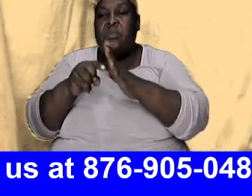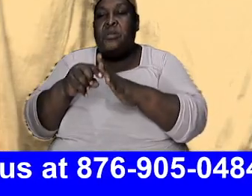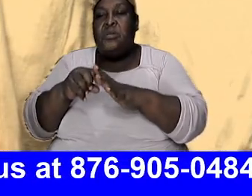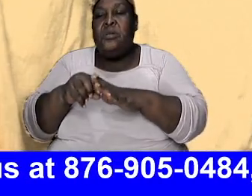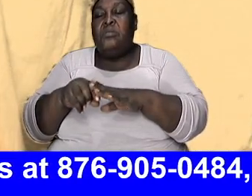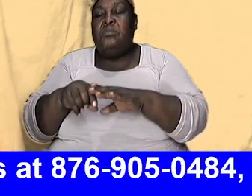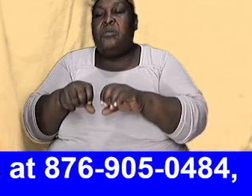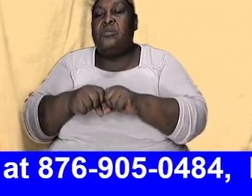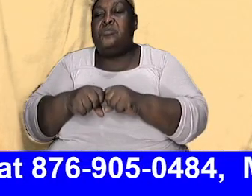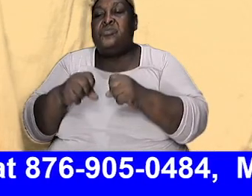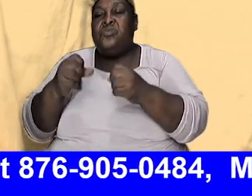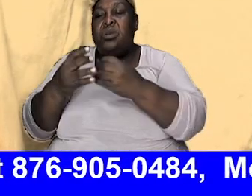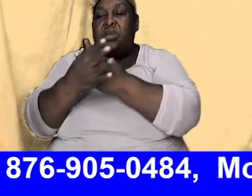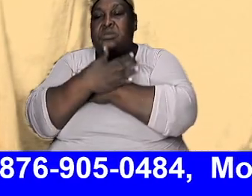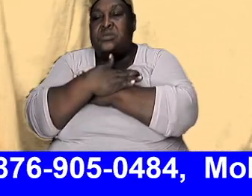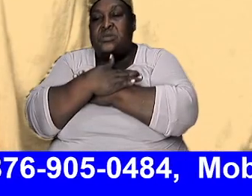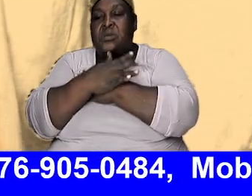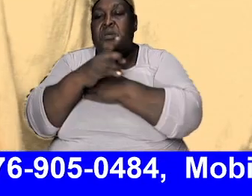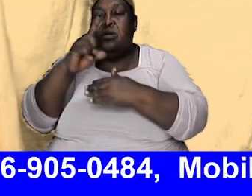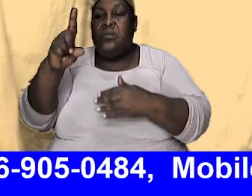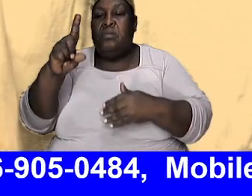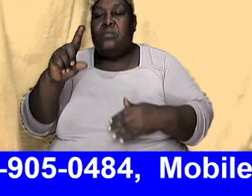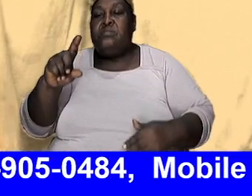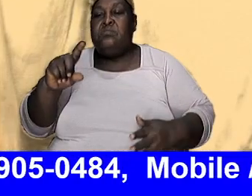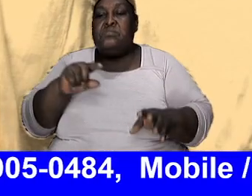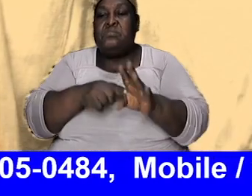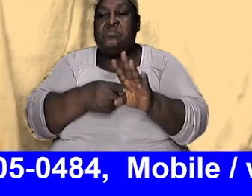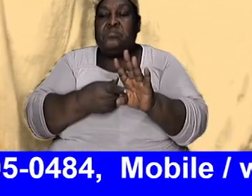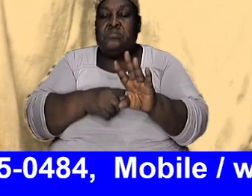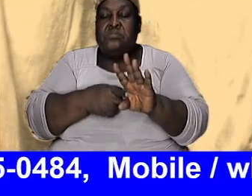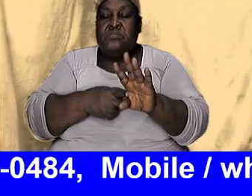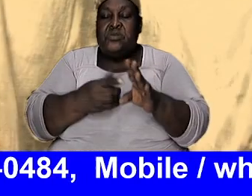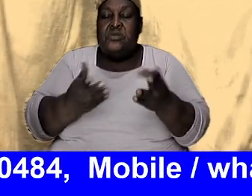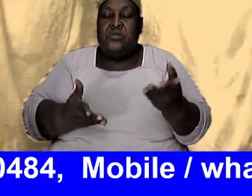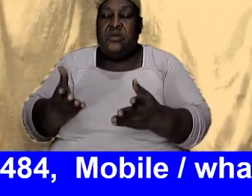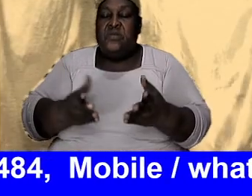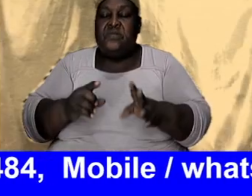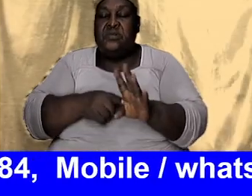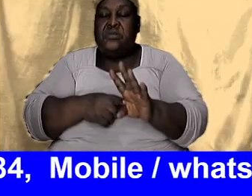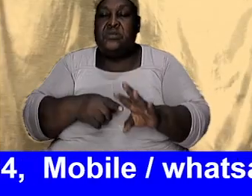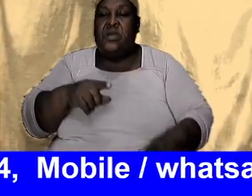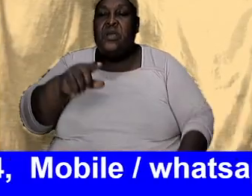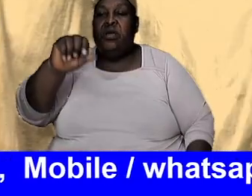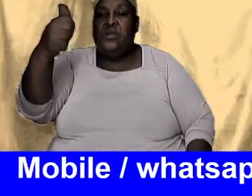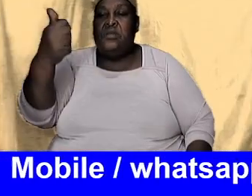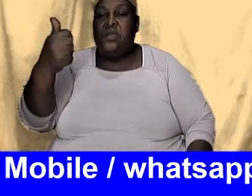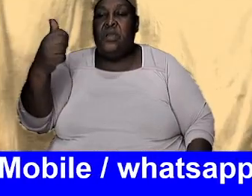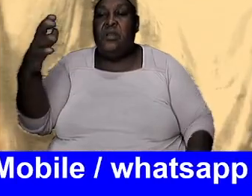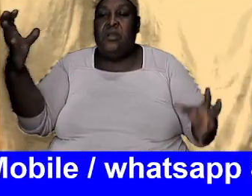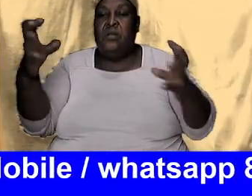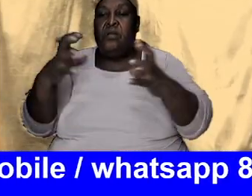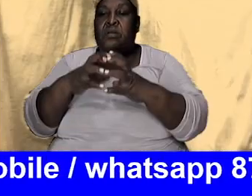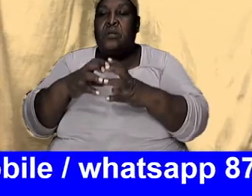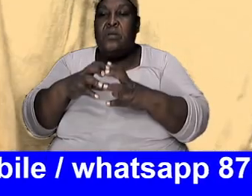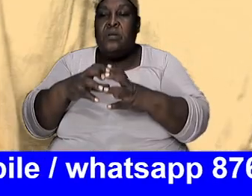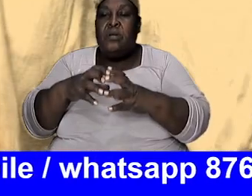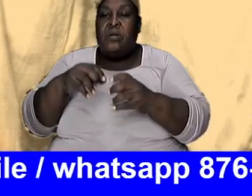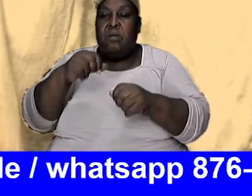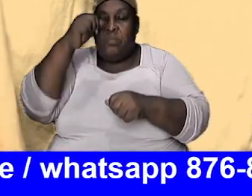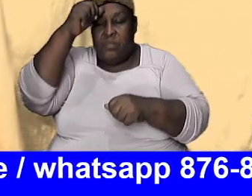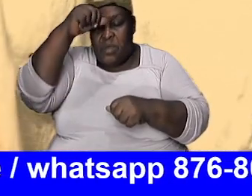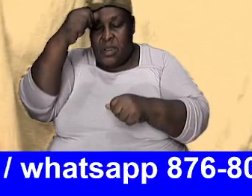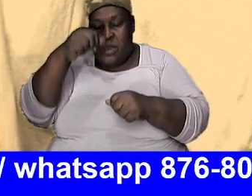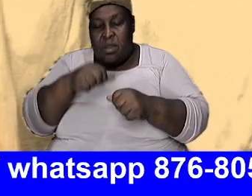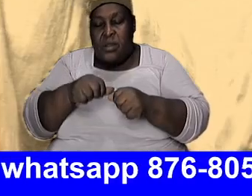So there's one service and it starts at 10 this Sunday. Also want to remind our ladies, young ladies aged between